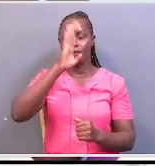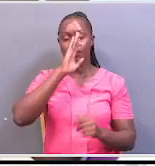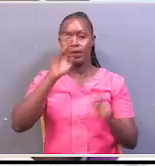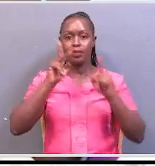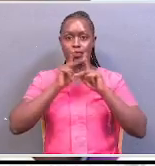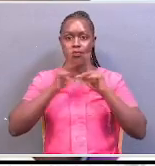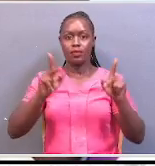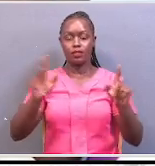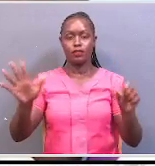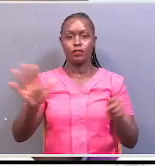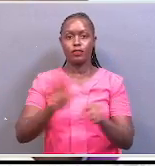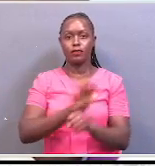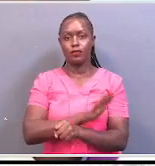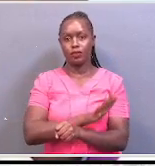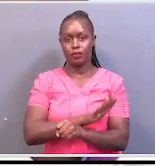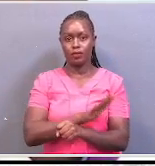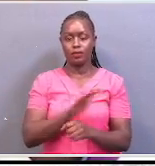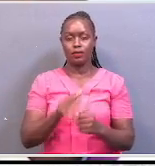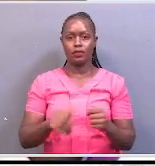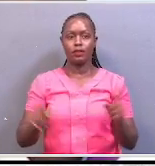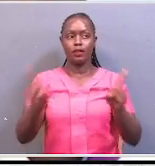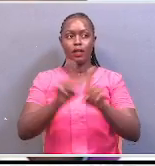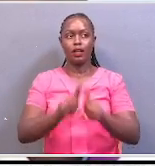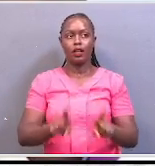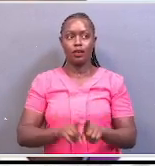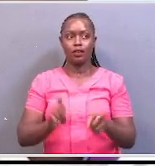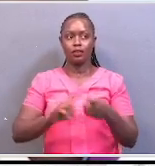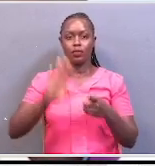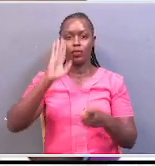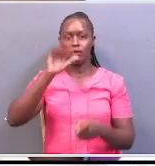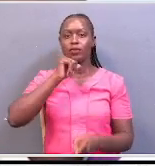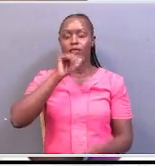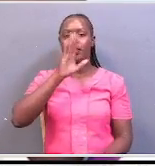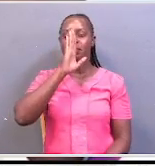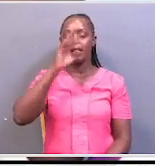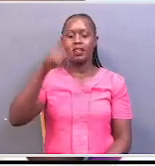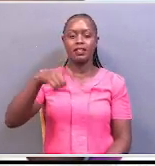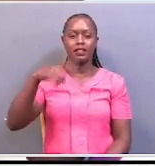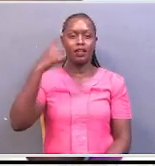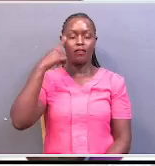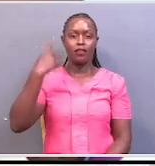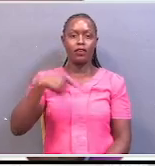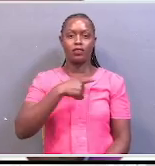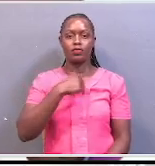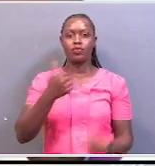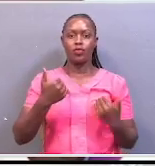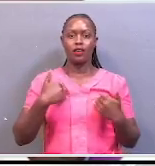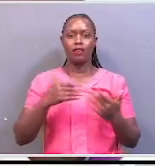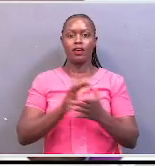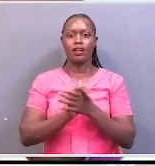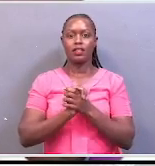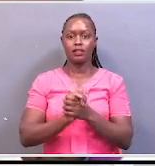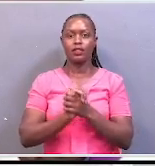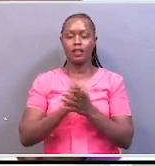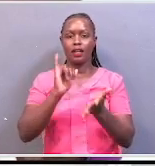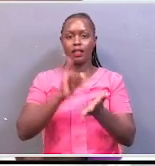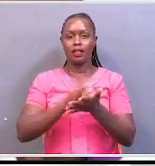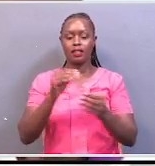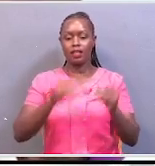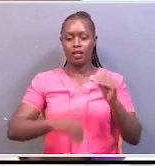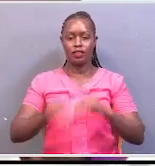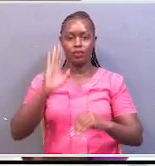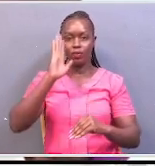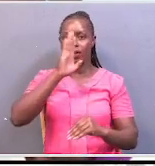peaceful and that it won't be necessary for us to have a handshake, that the election will